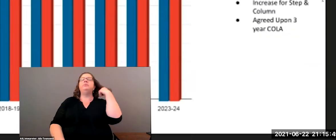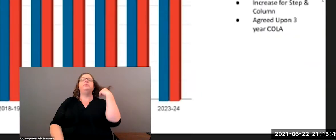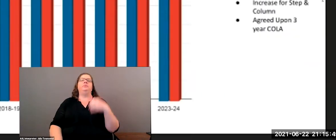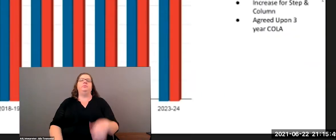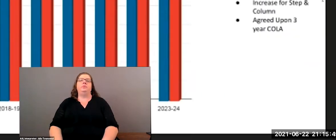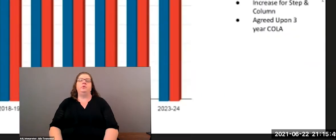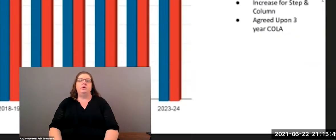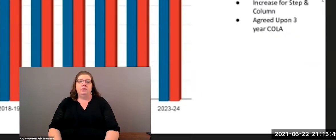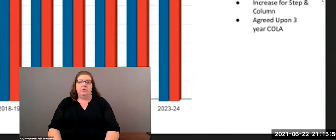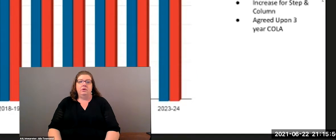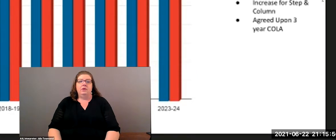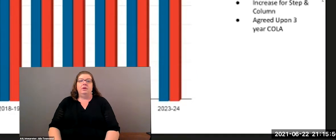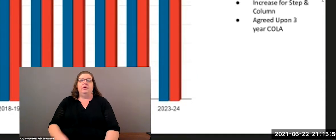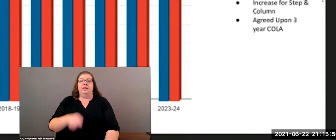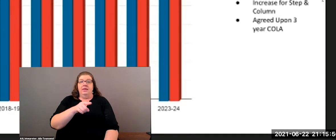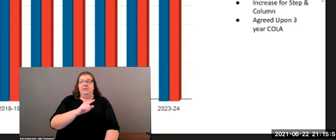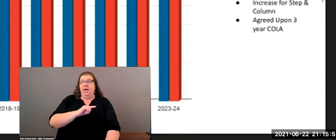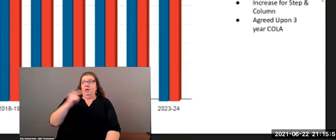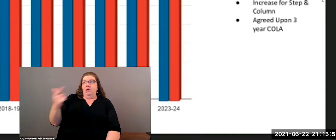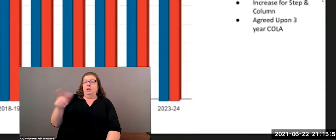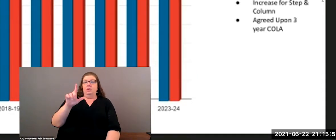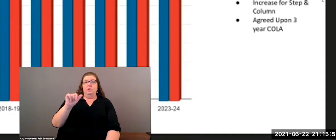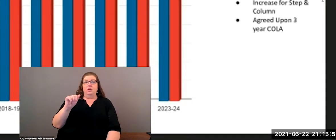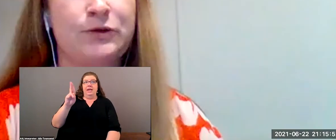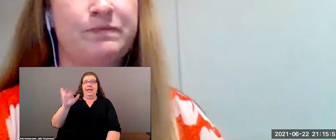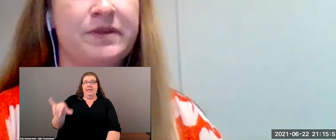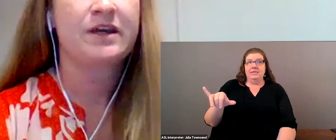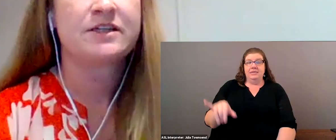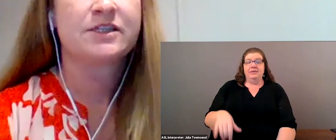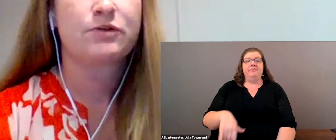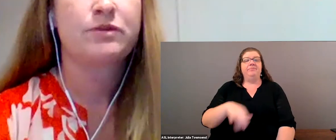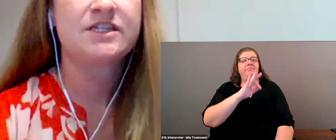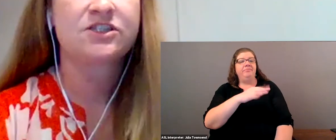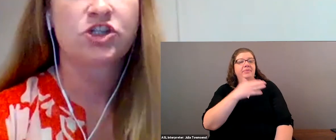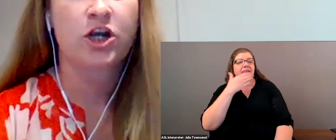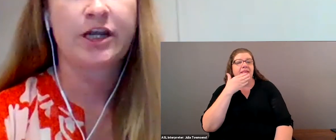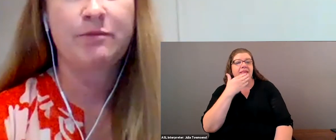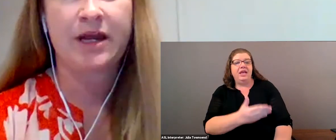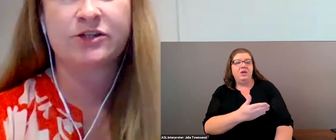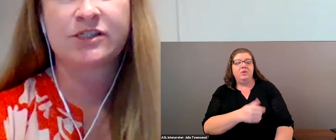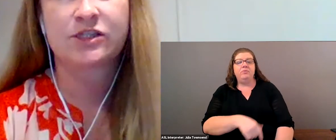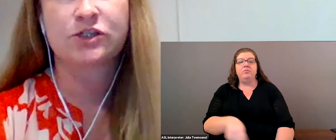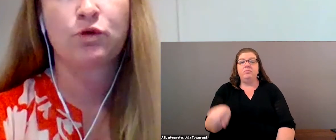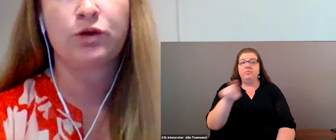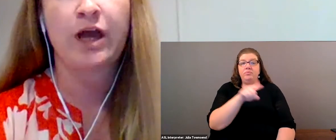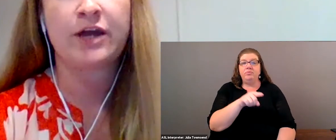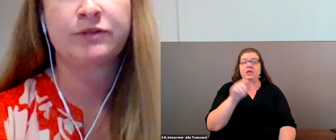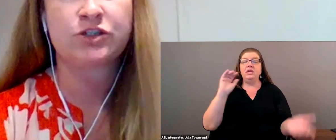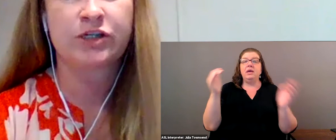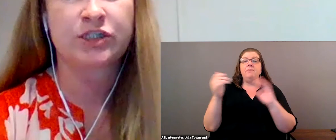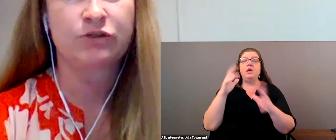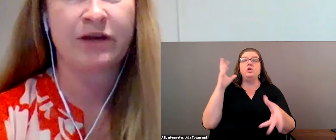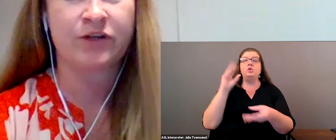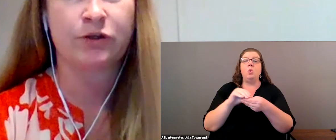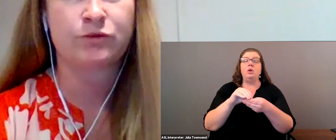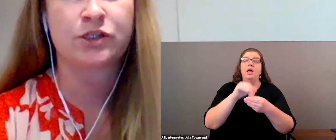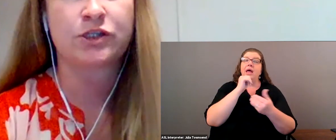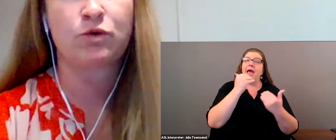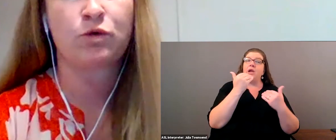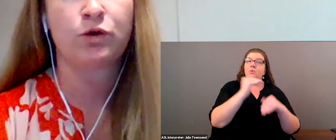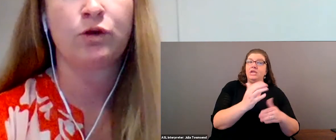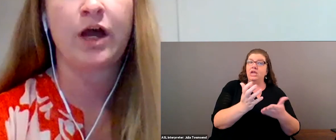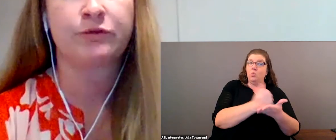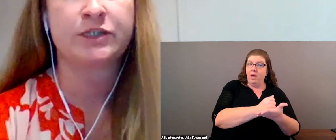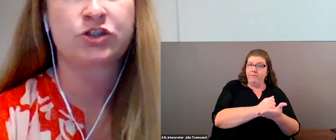So I'll turn this over to Lacey. Thank you. So this chart compares the total unrestricted revenue to